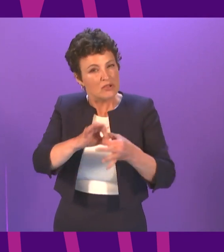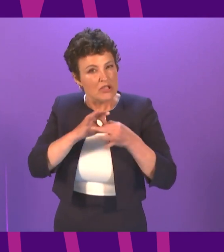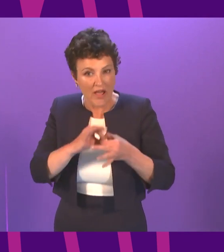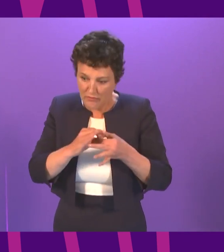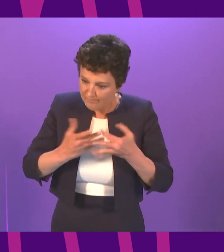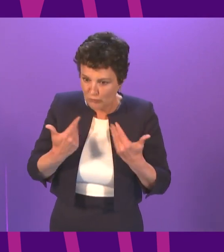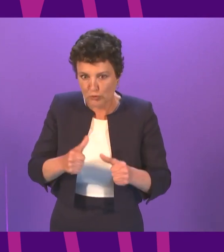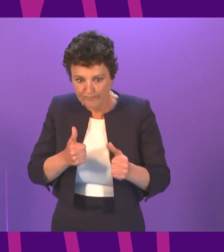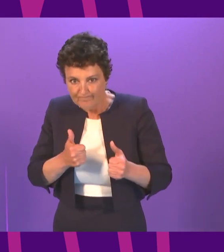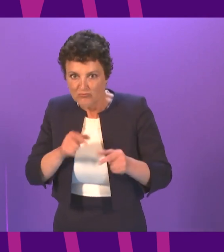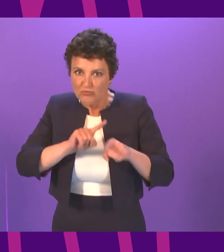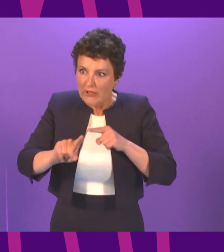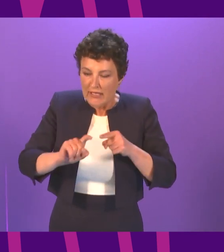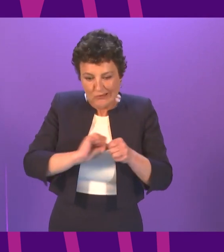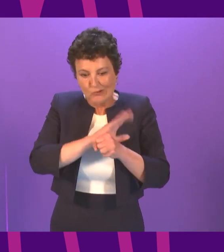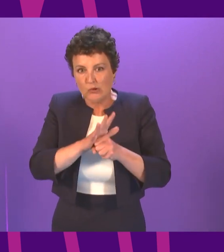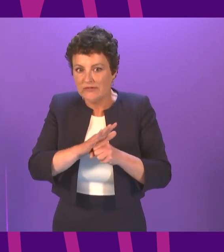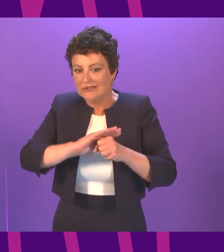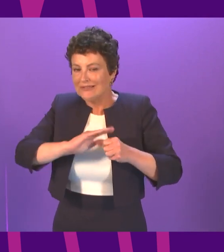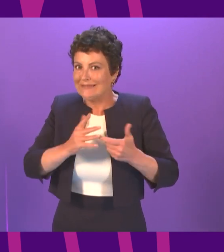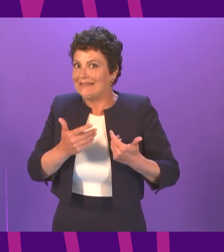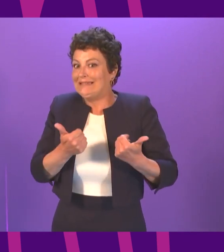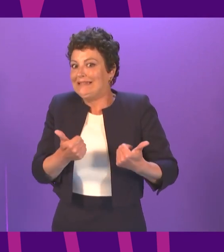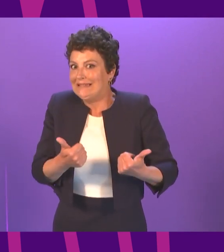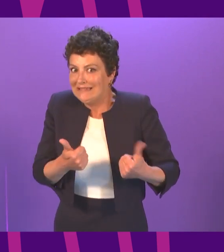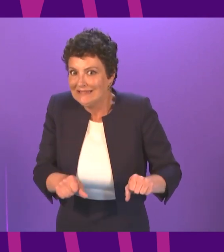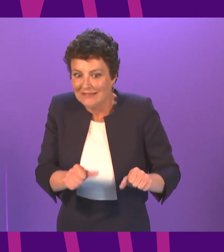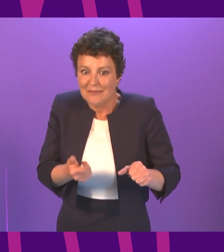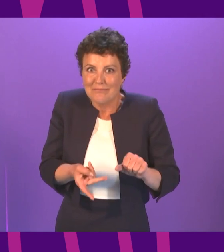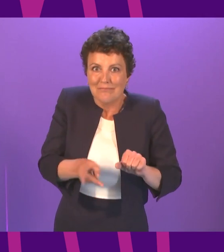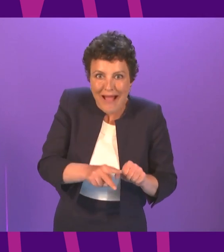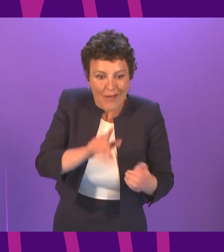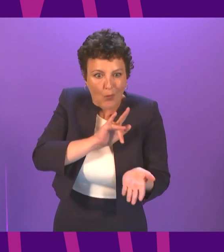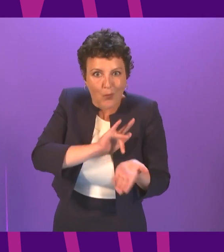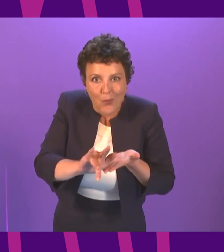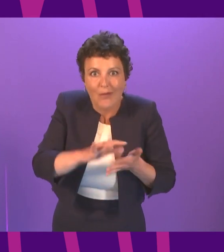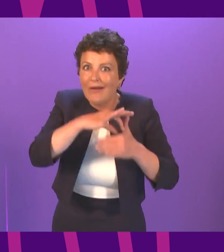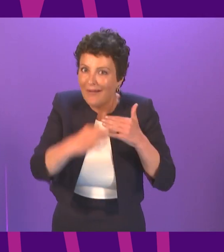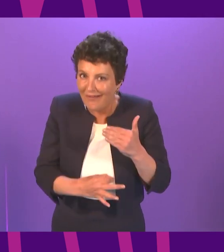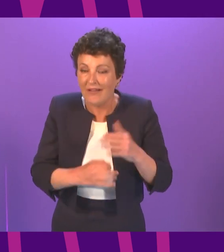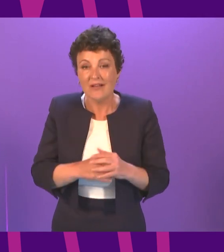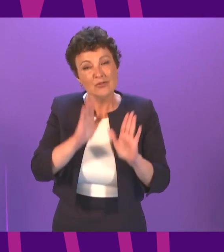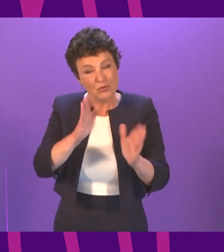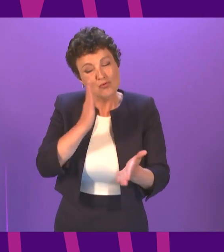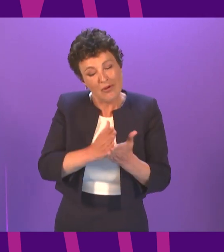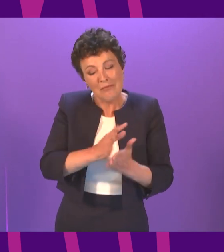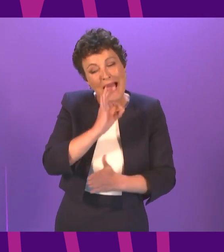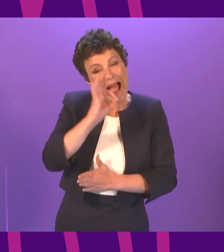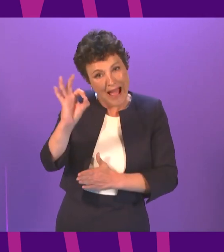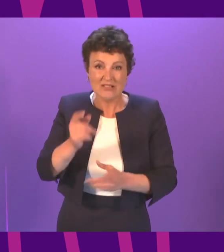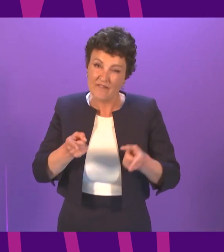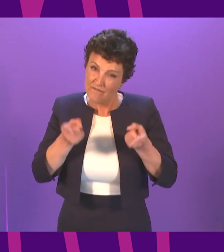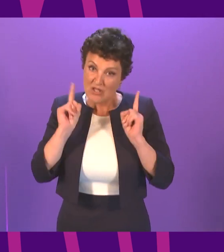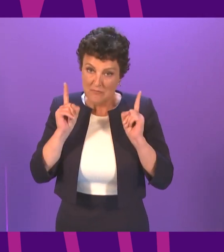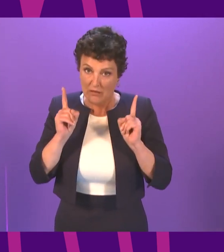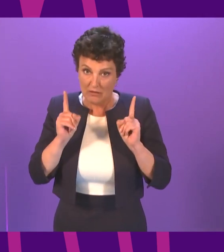more of that focus and partnership for the next 5 years. So I do appeal to the First Minister as she starts